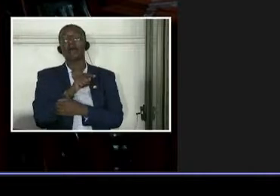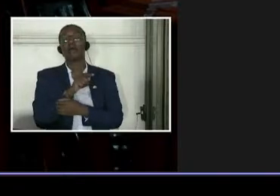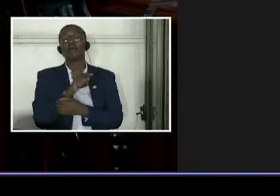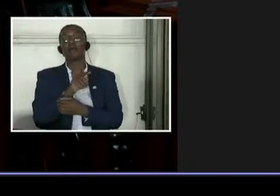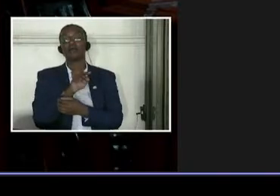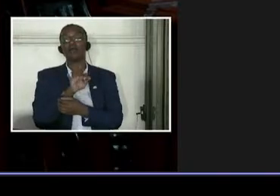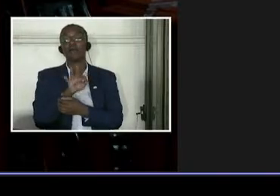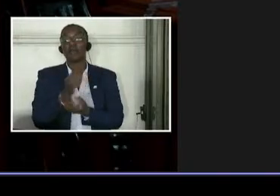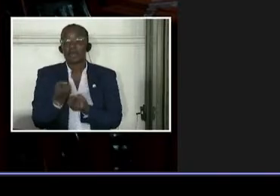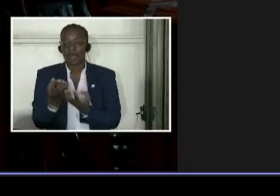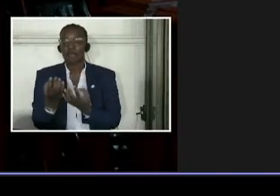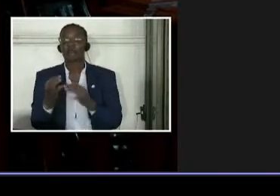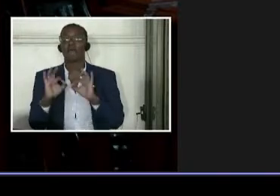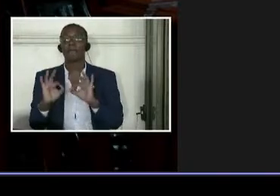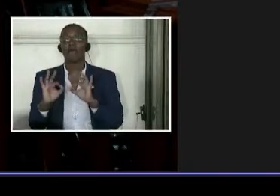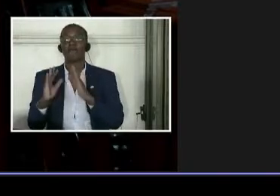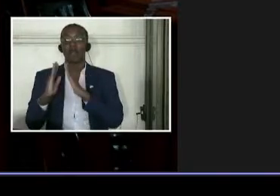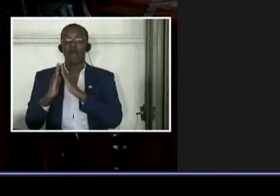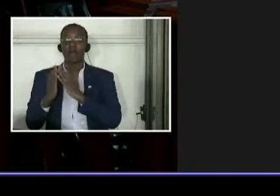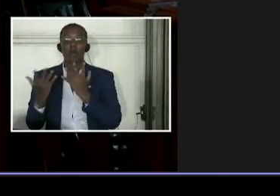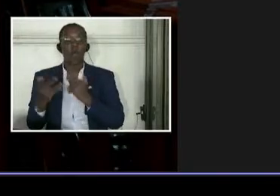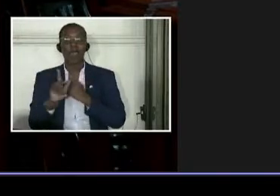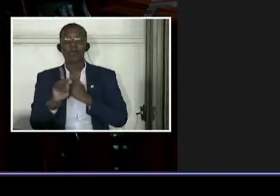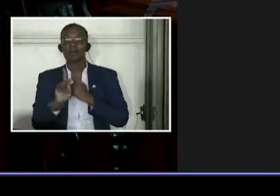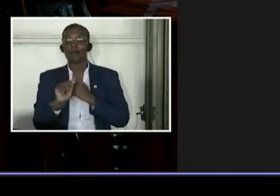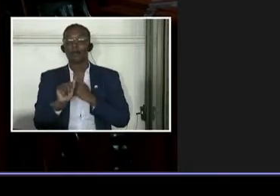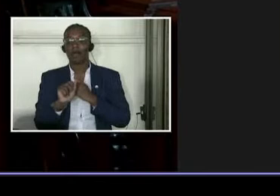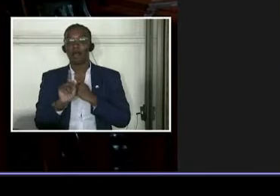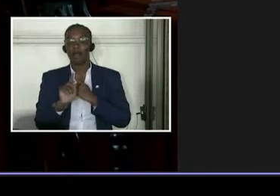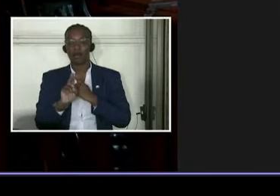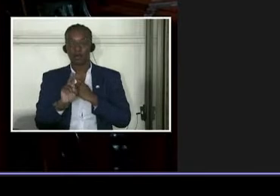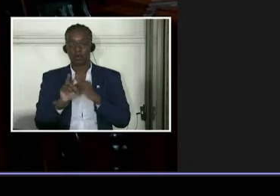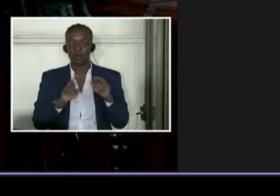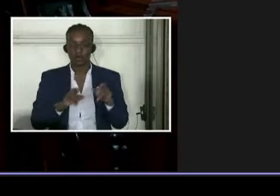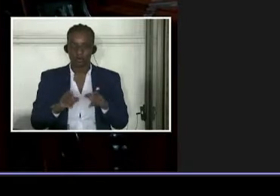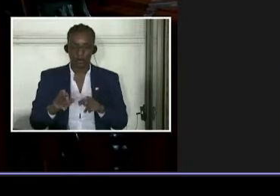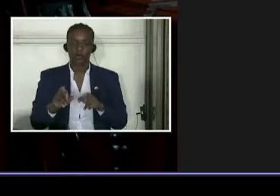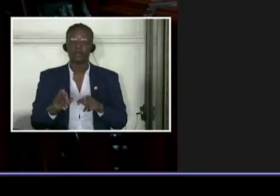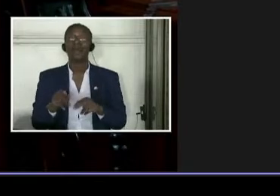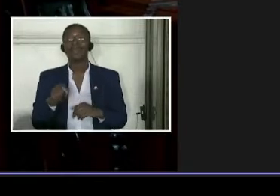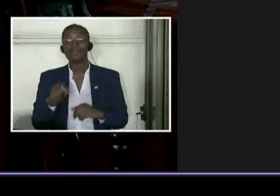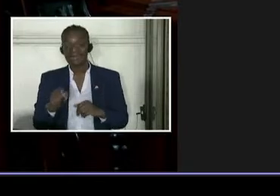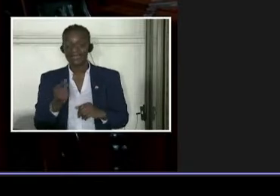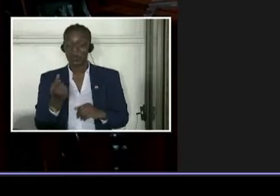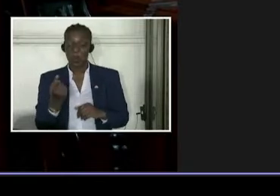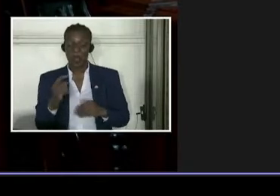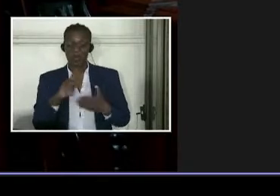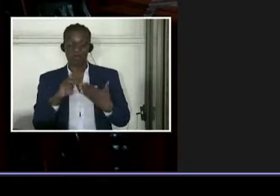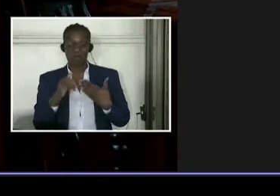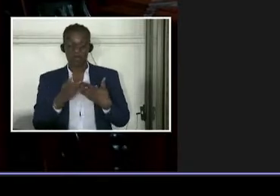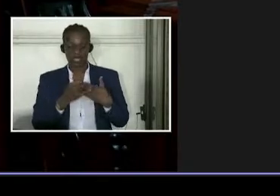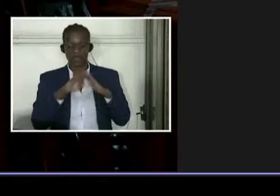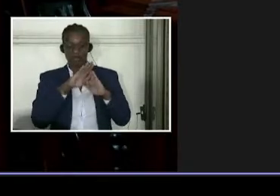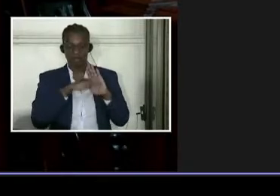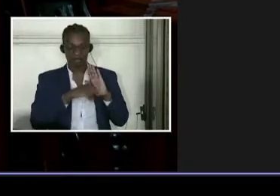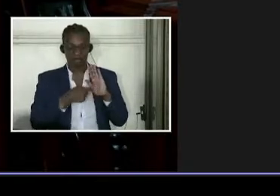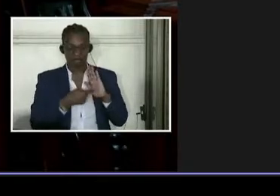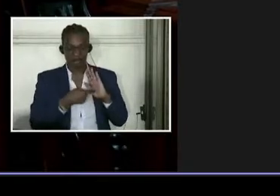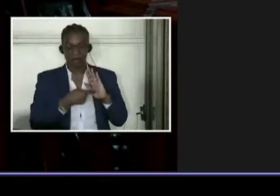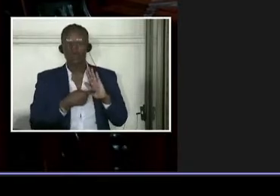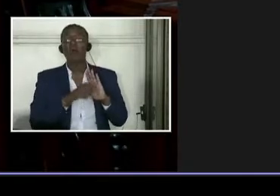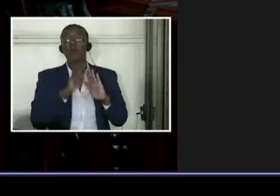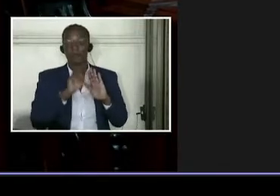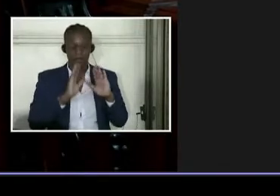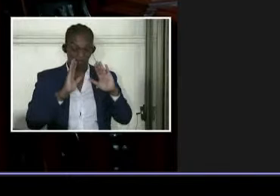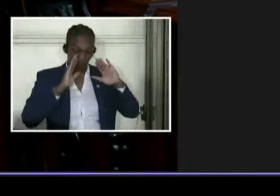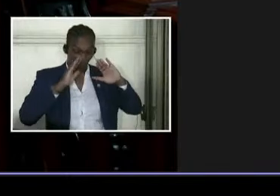being located to their proper houses in Nkanku Road. The service side, this is one project and the program and the instruments that we are going